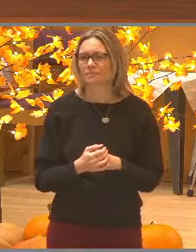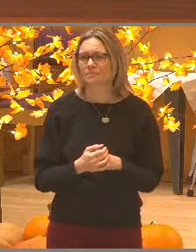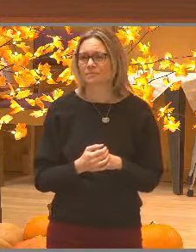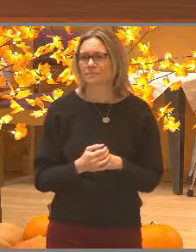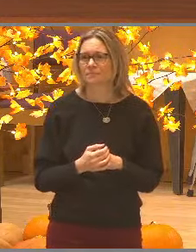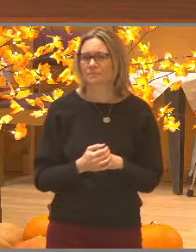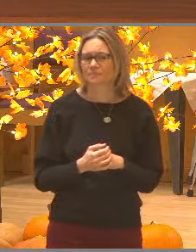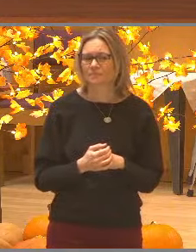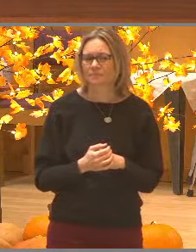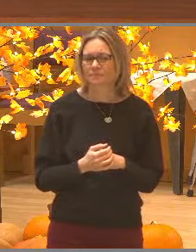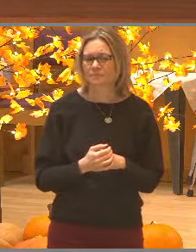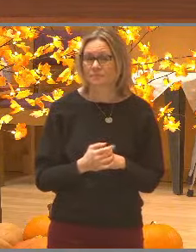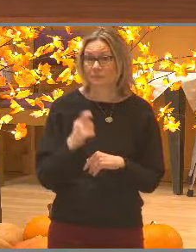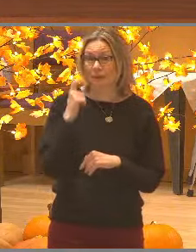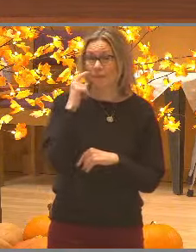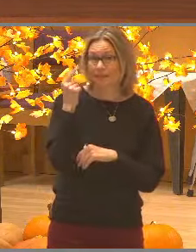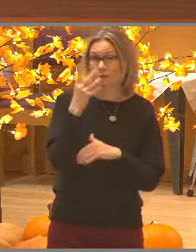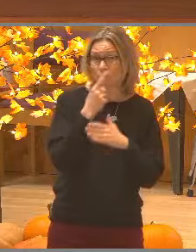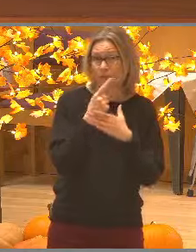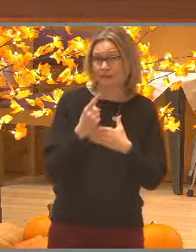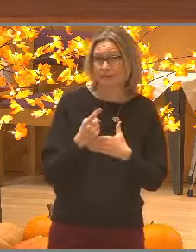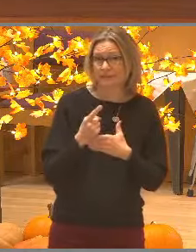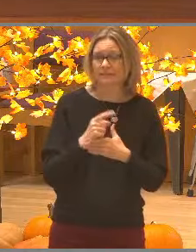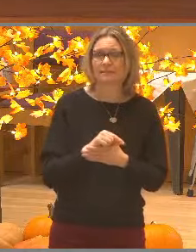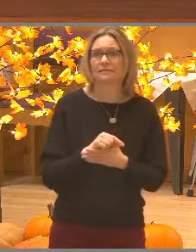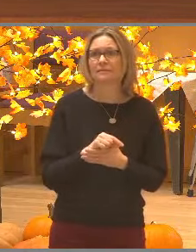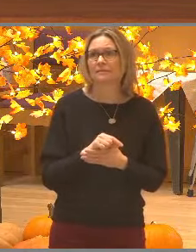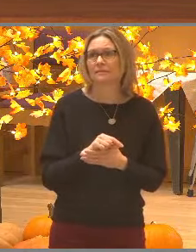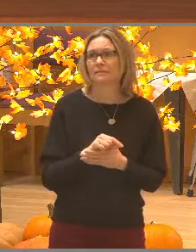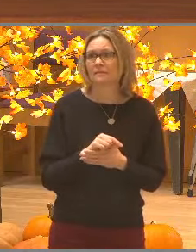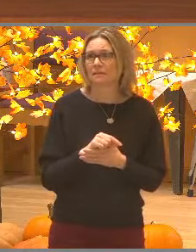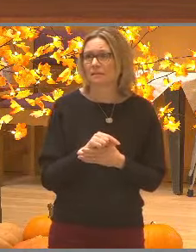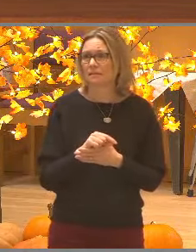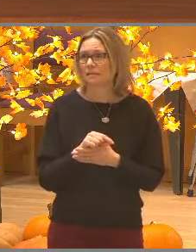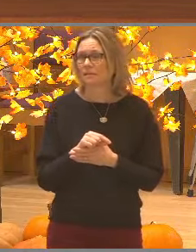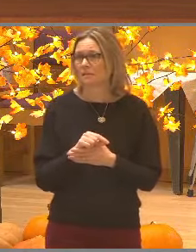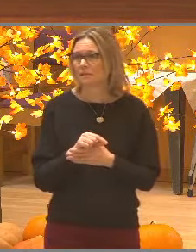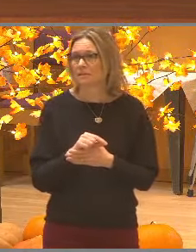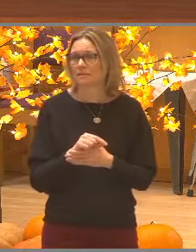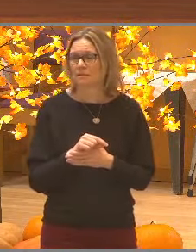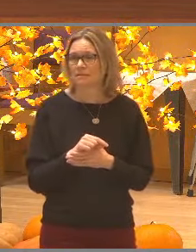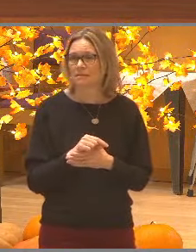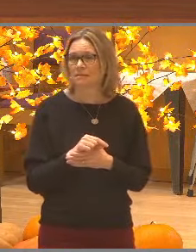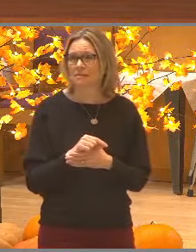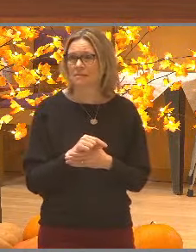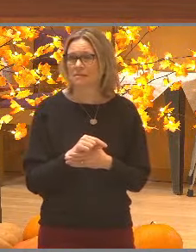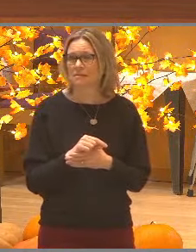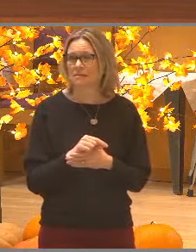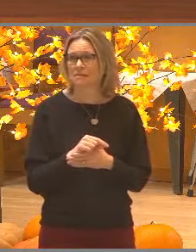In the past few weeks, you have received